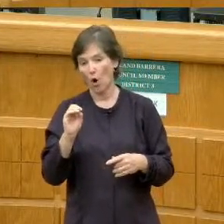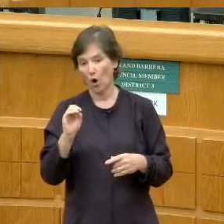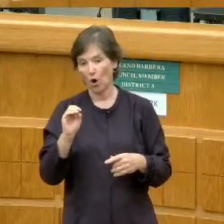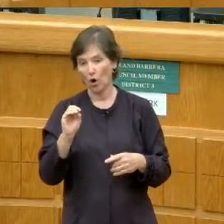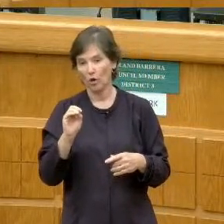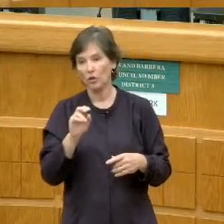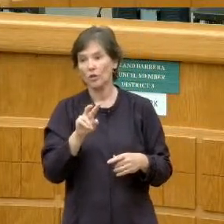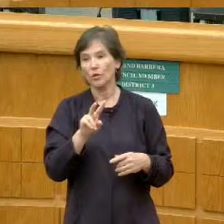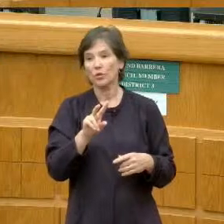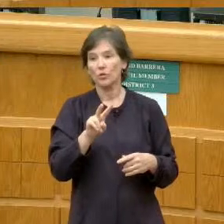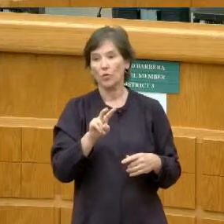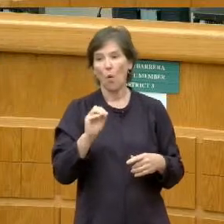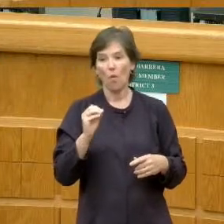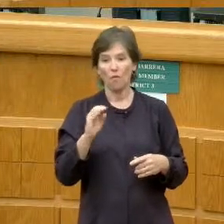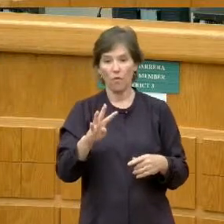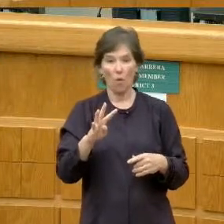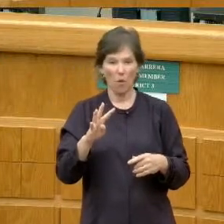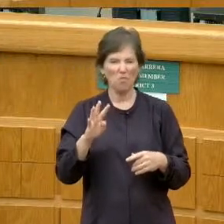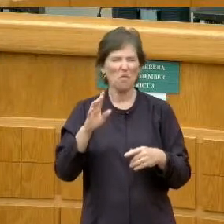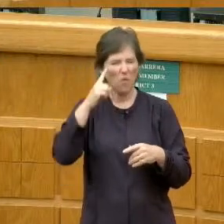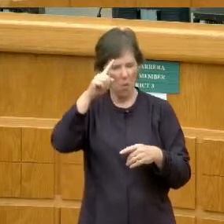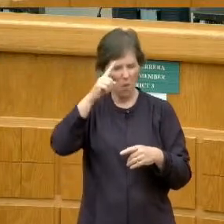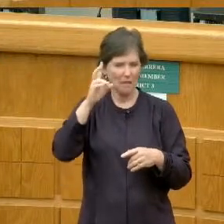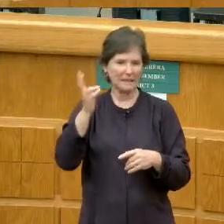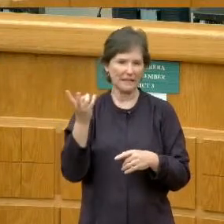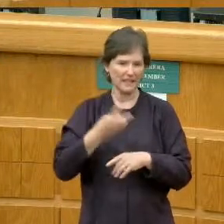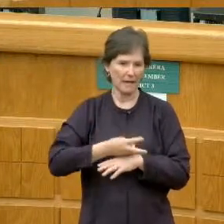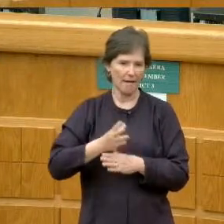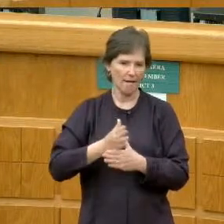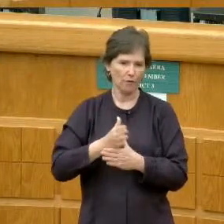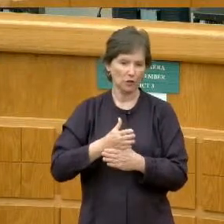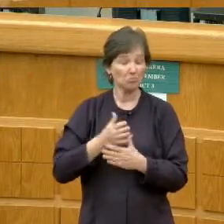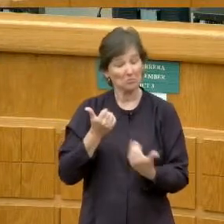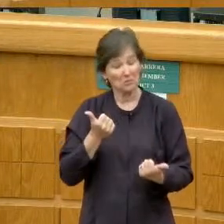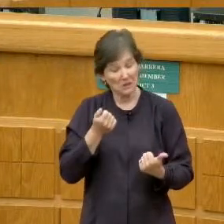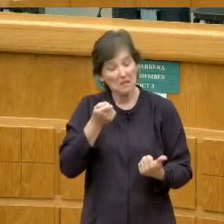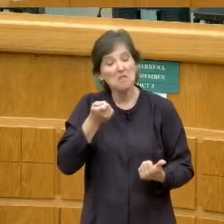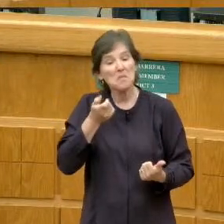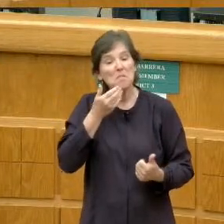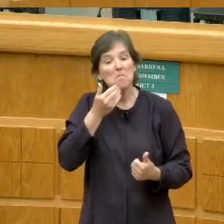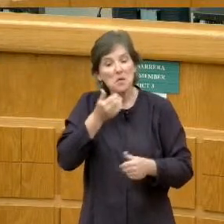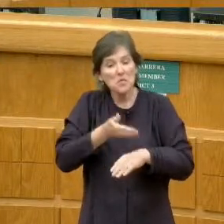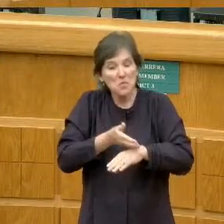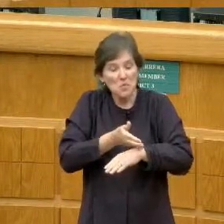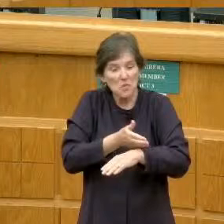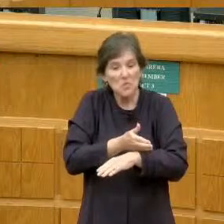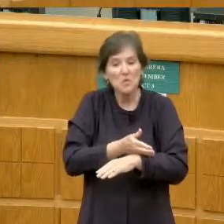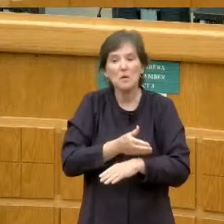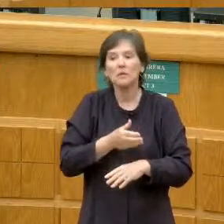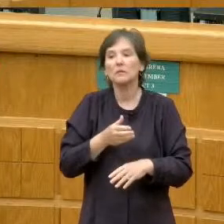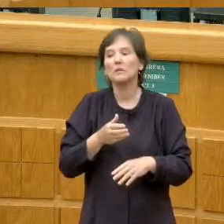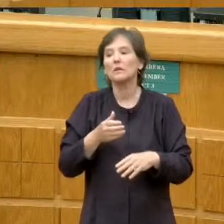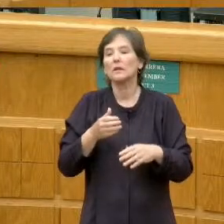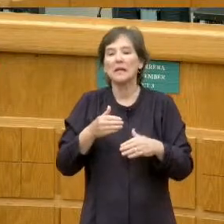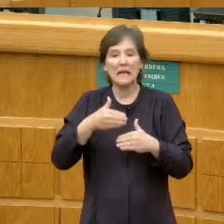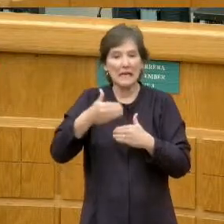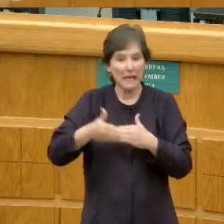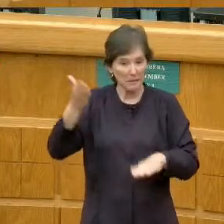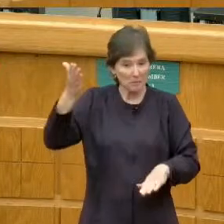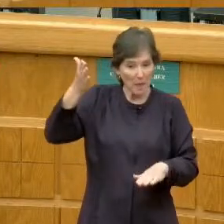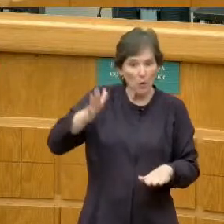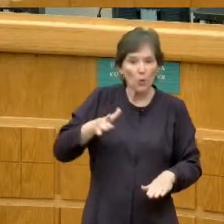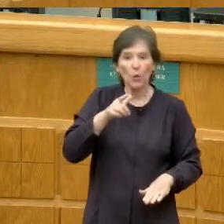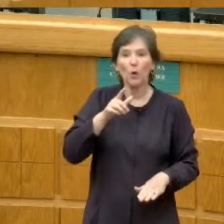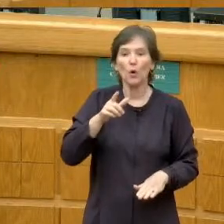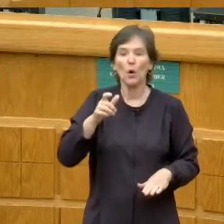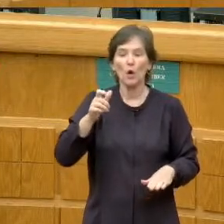Okay, that concludes it on the statistics. I think the next person is Judge Canales is going to come up next,